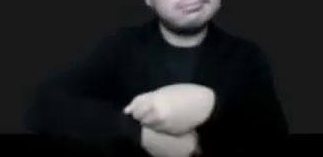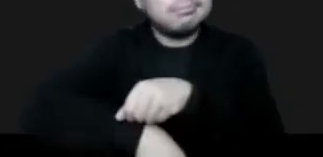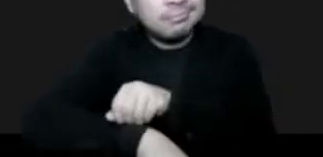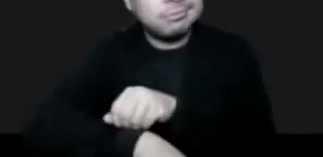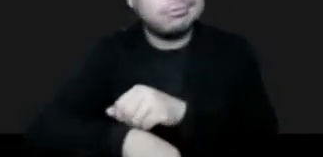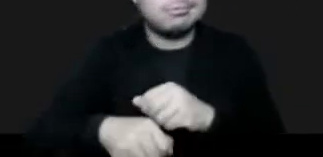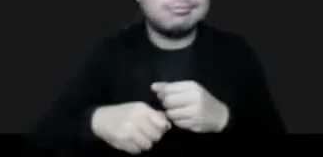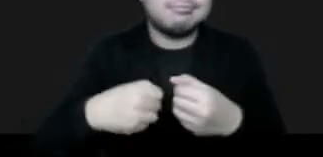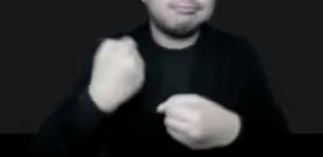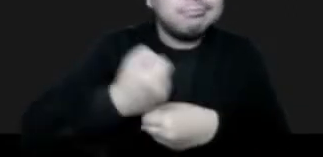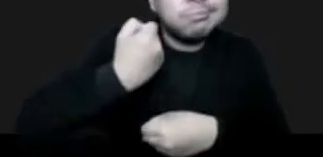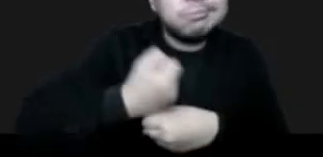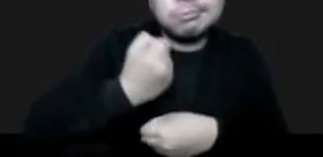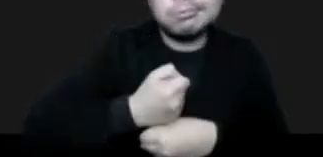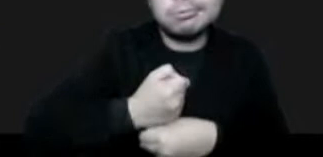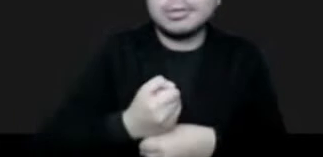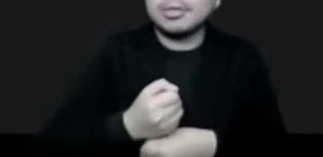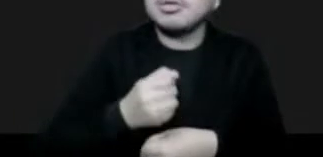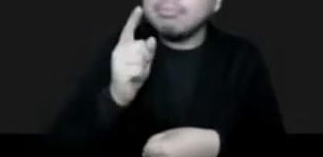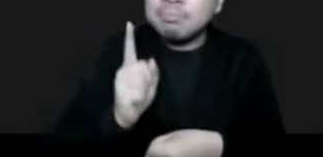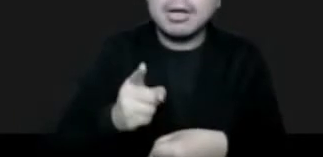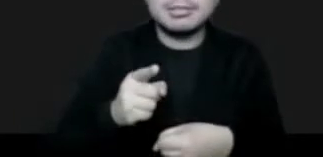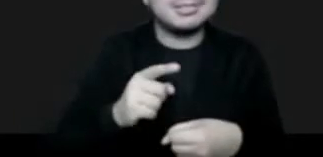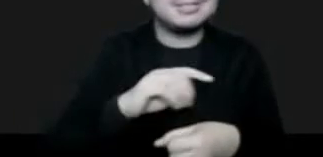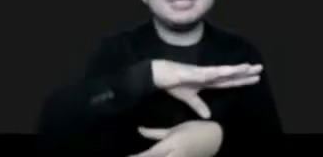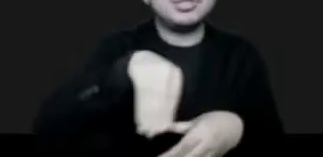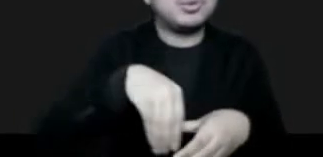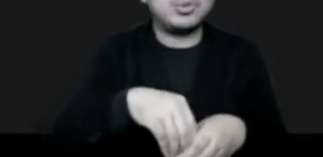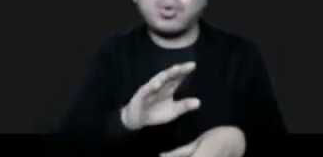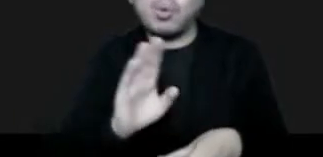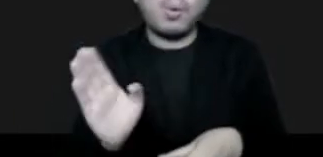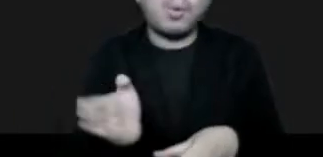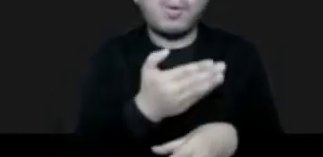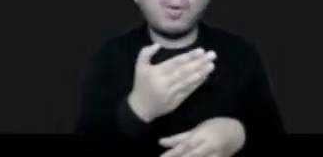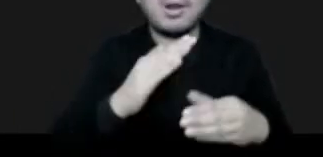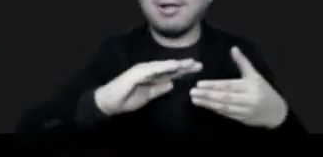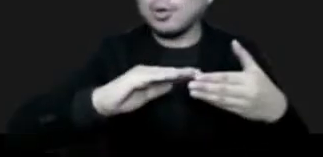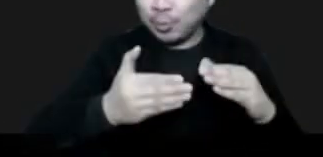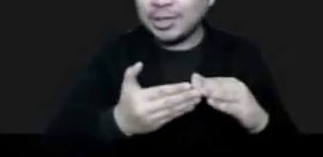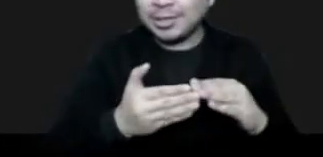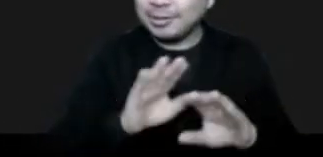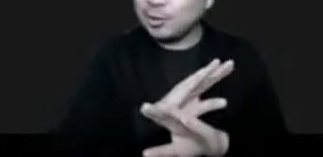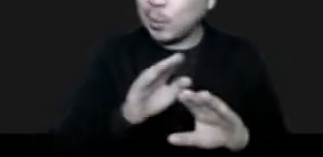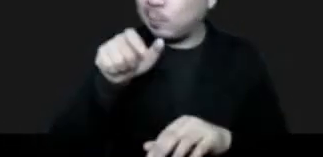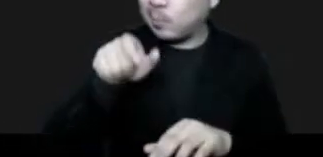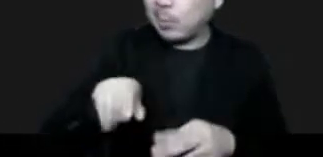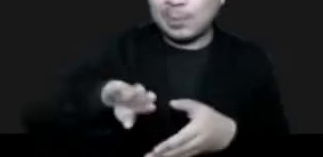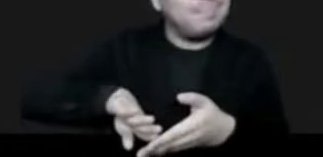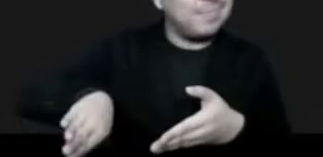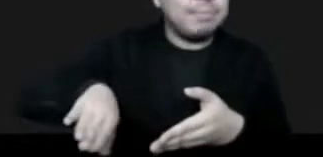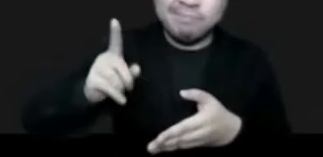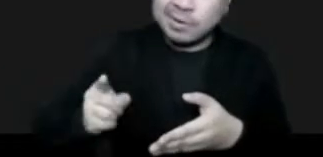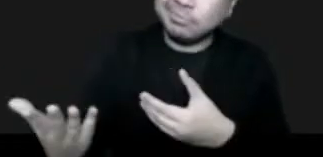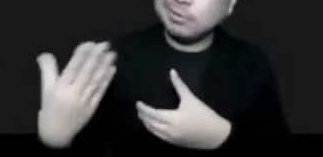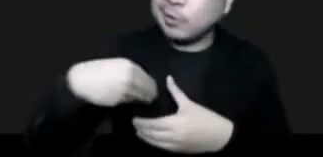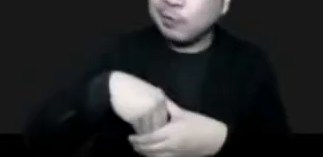all members of the community, leaving no one behind. So the issue of inclusivity in Zimbabwe is